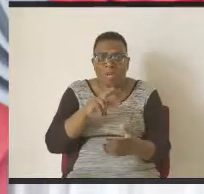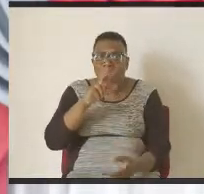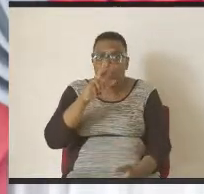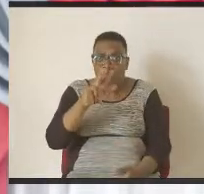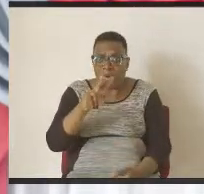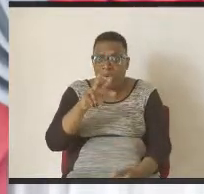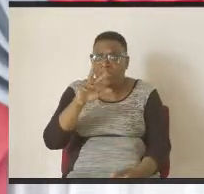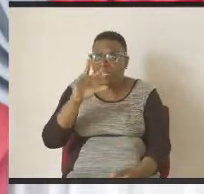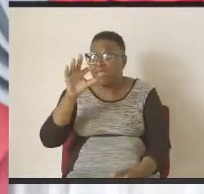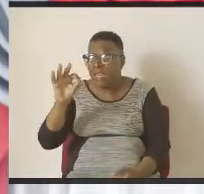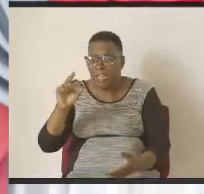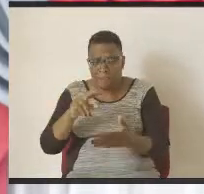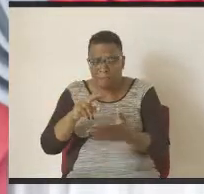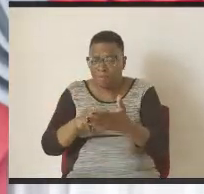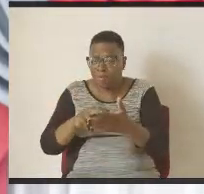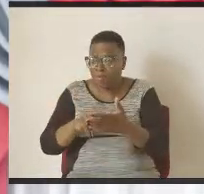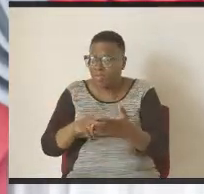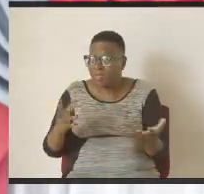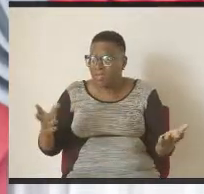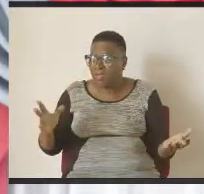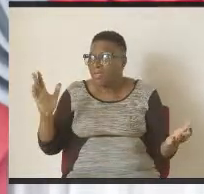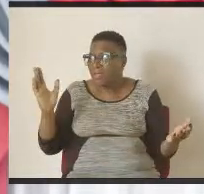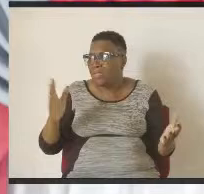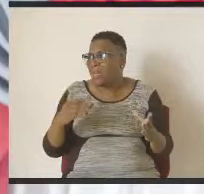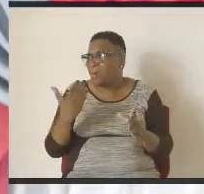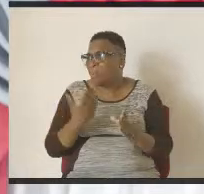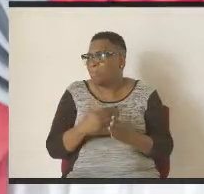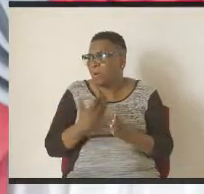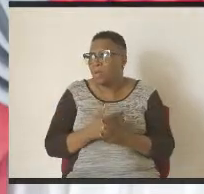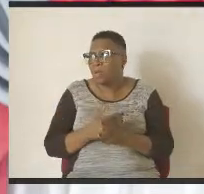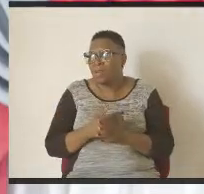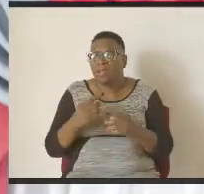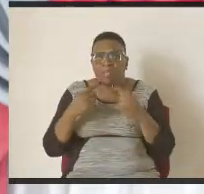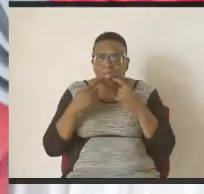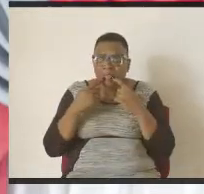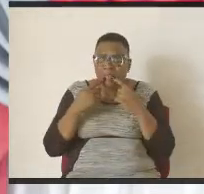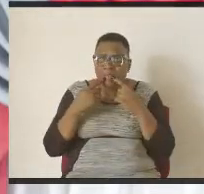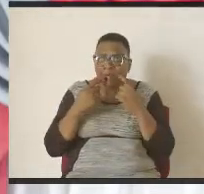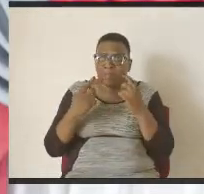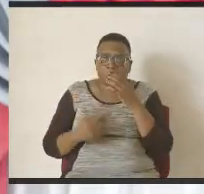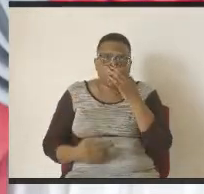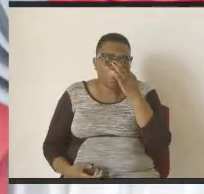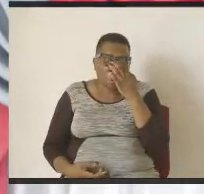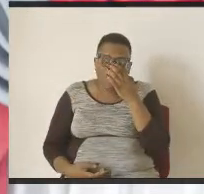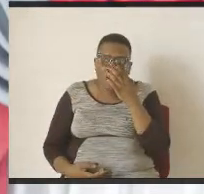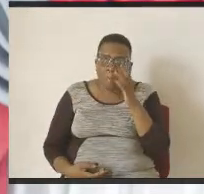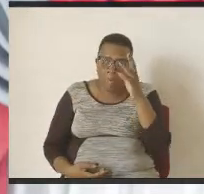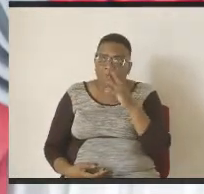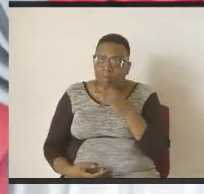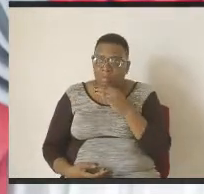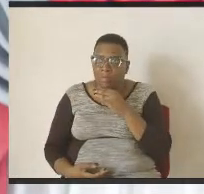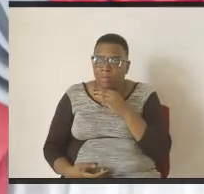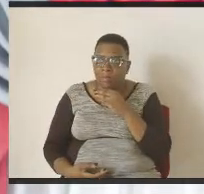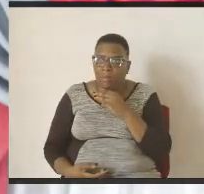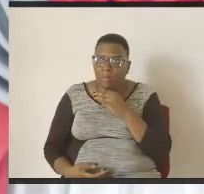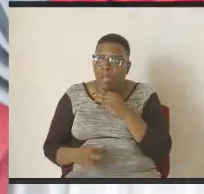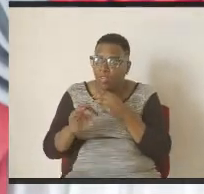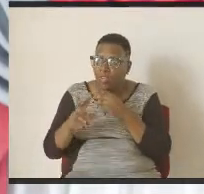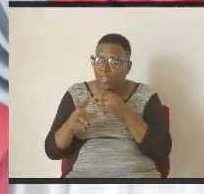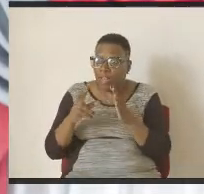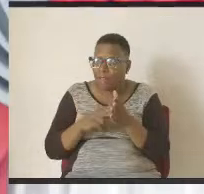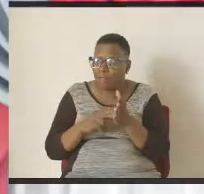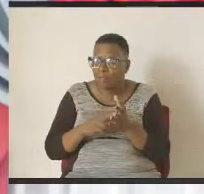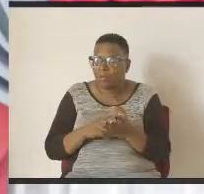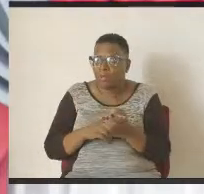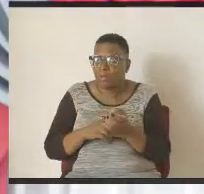his word about it. Just give me the digest version. We don't want things to become